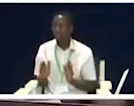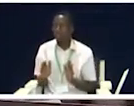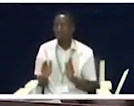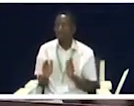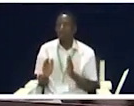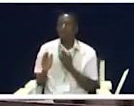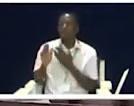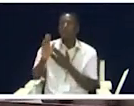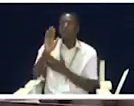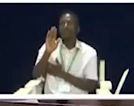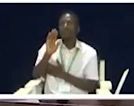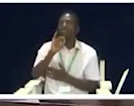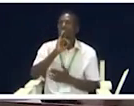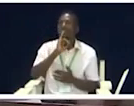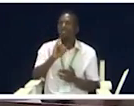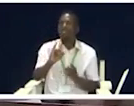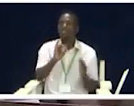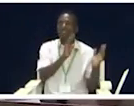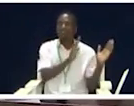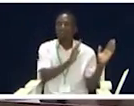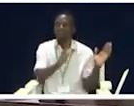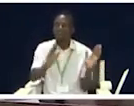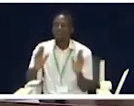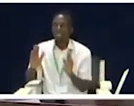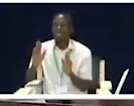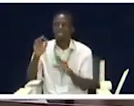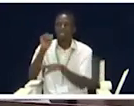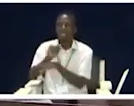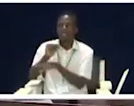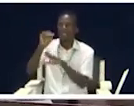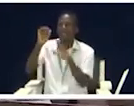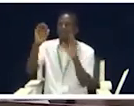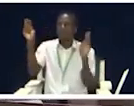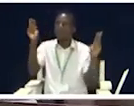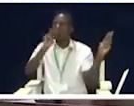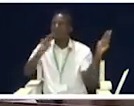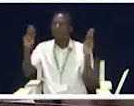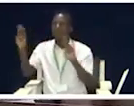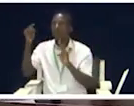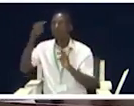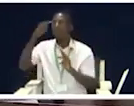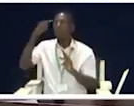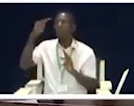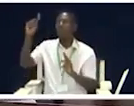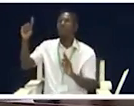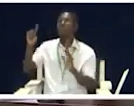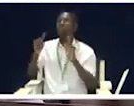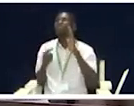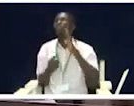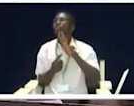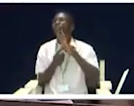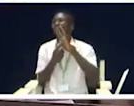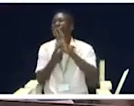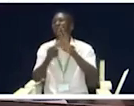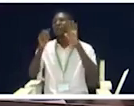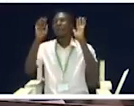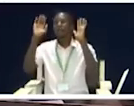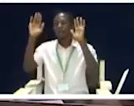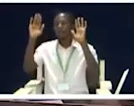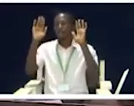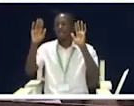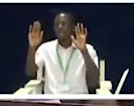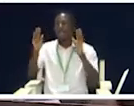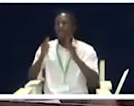God was preparing the world for a super wonder. It was going to be, and it is still, the